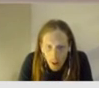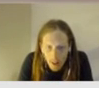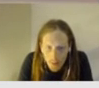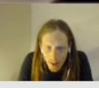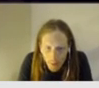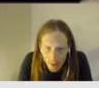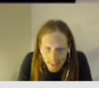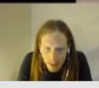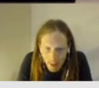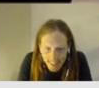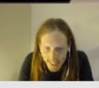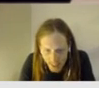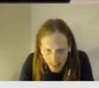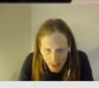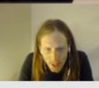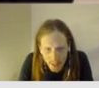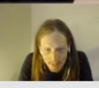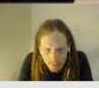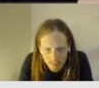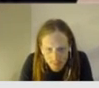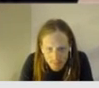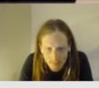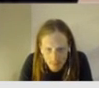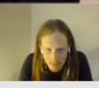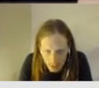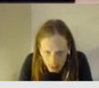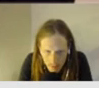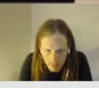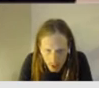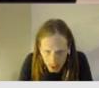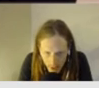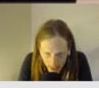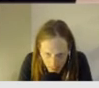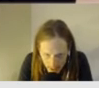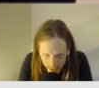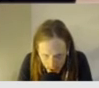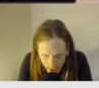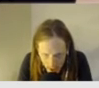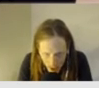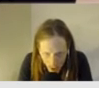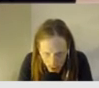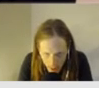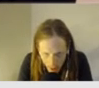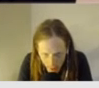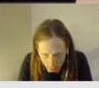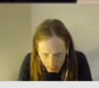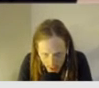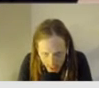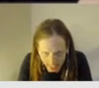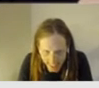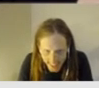walk. What does that process look like for you? All right, so... do you do any, like, meditations and yoga in the park before